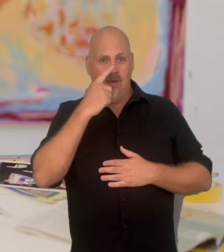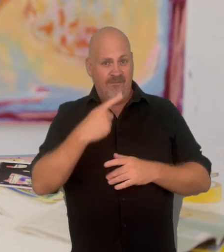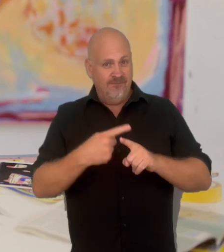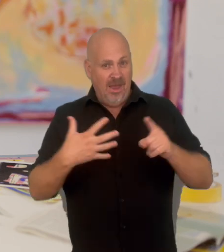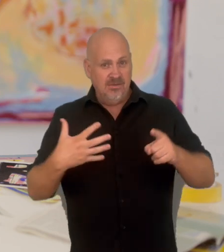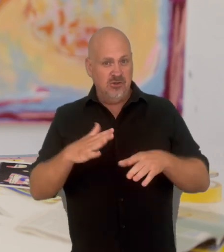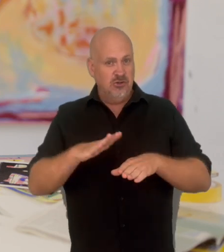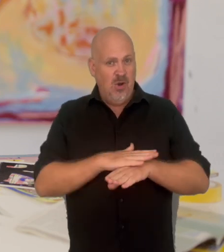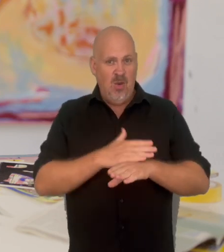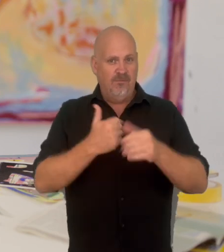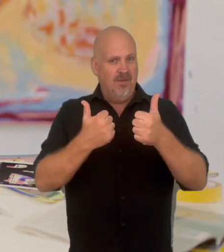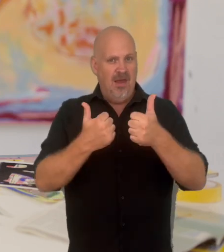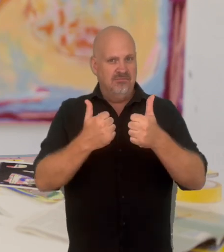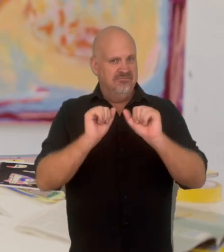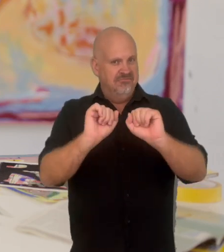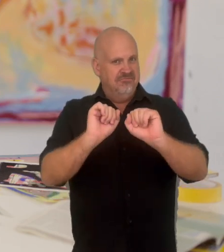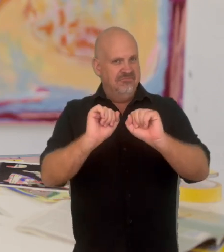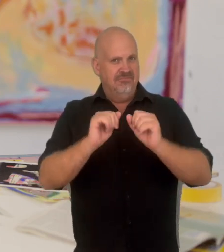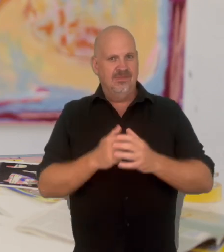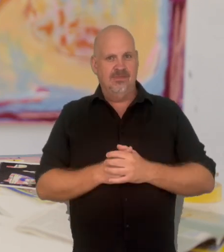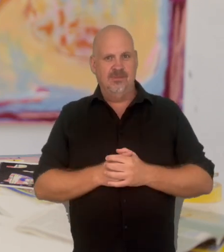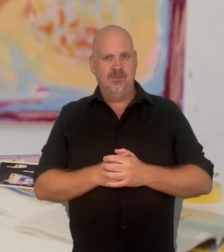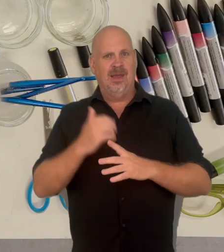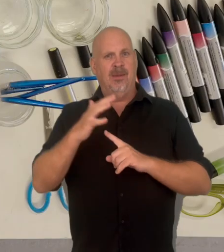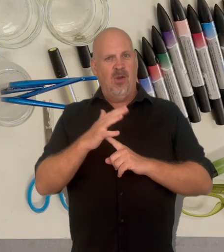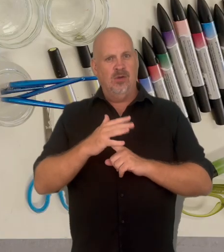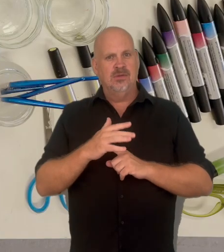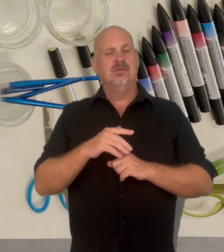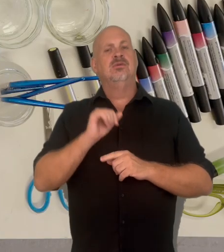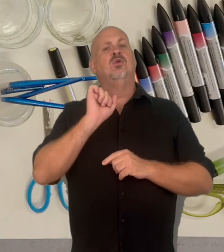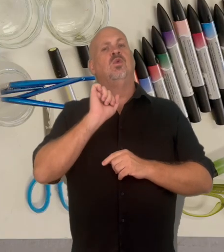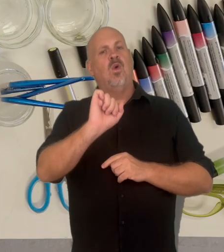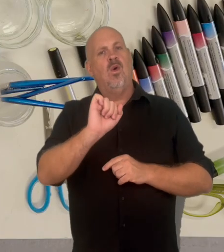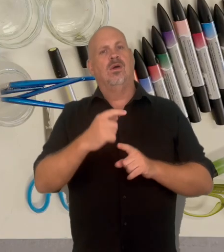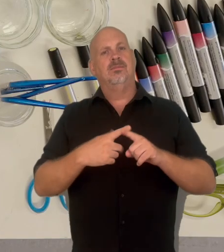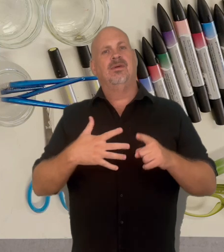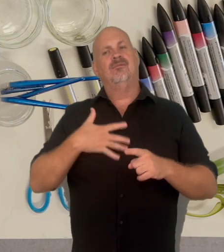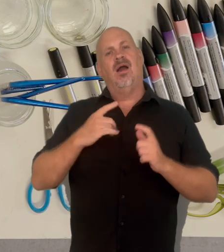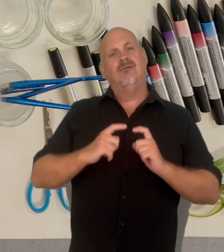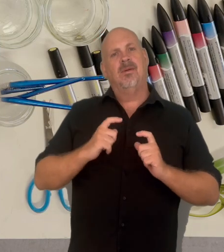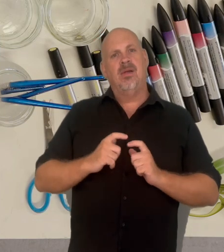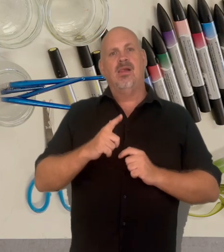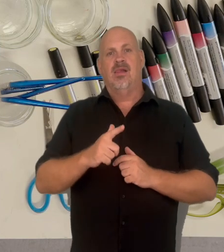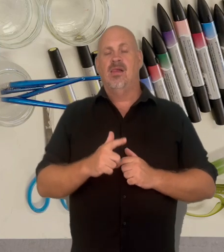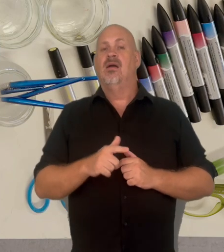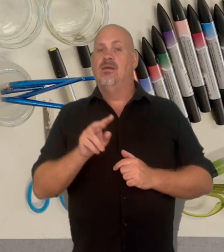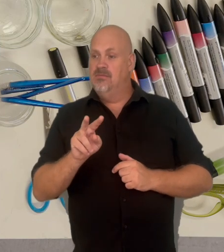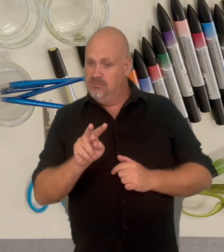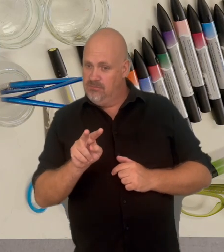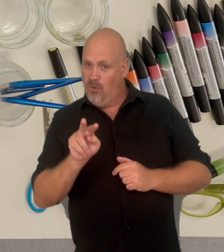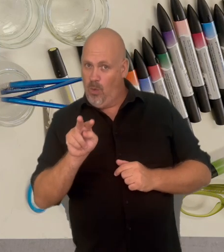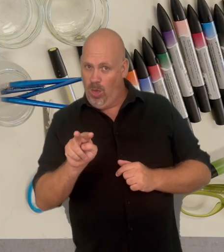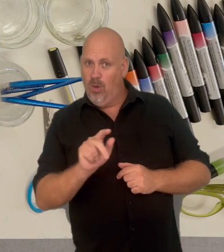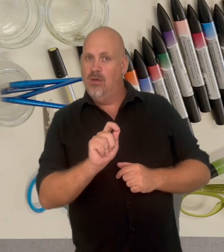to you and your pace. So it's very important that you go at your own pace. So off we go. So my eye